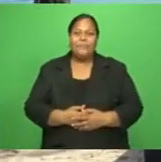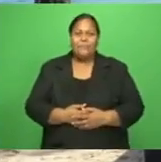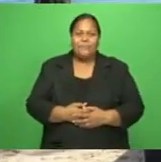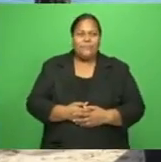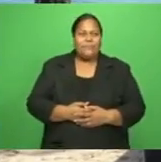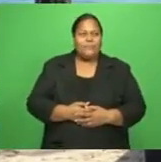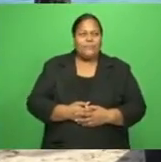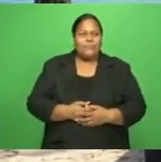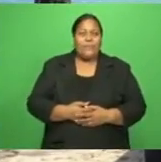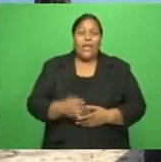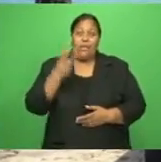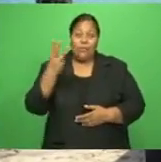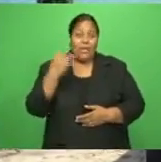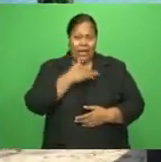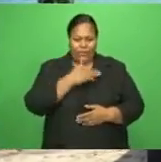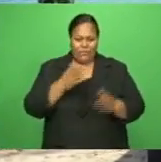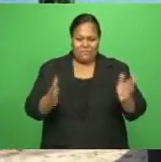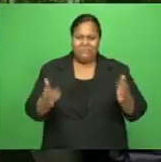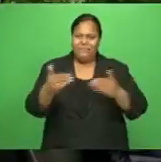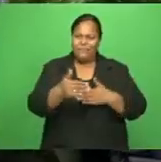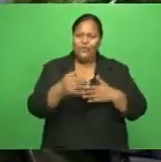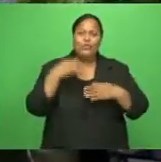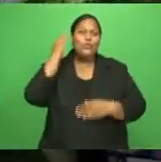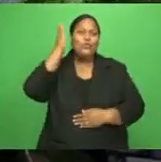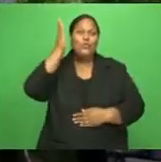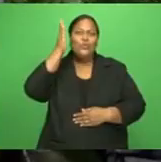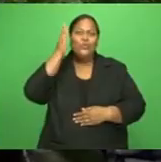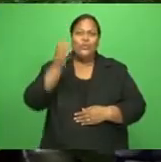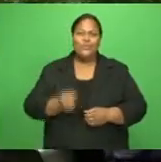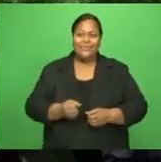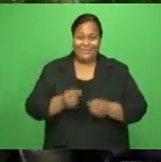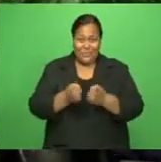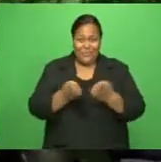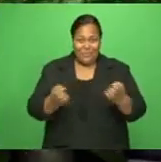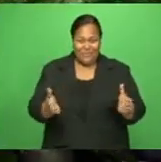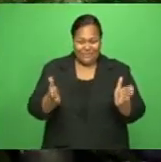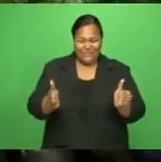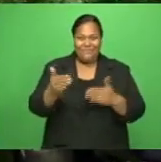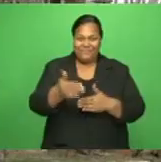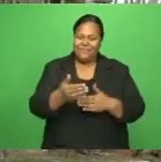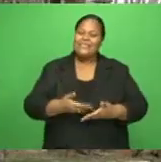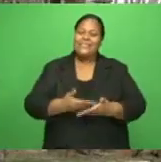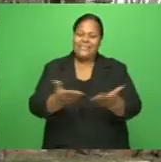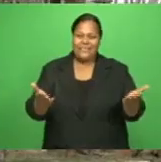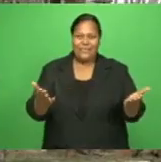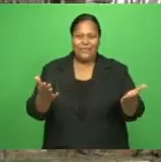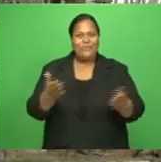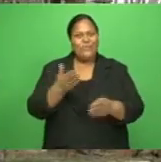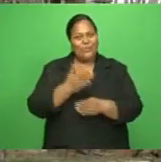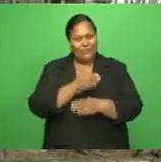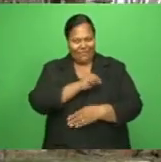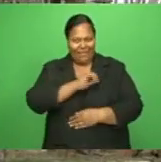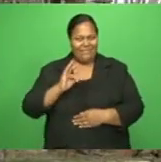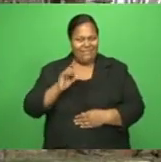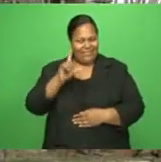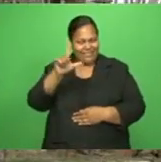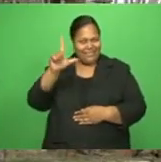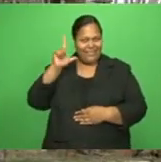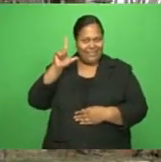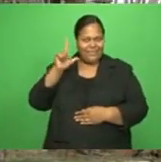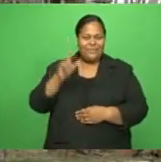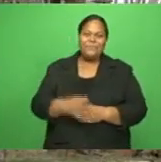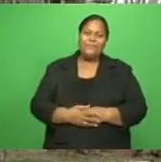300 packs of school supplies were given to workers yesterday. We have another 4